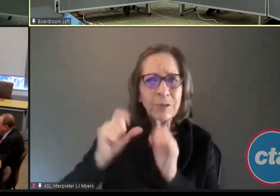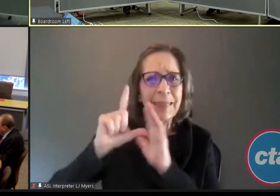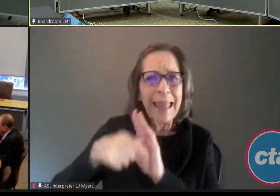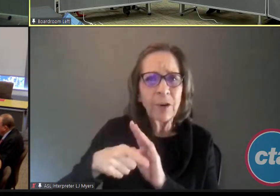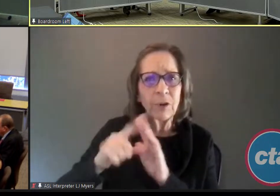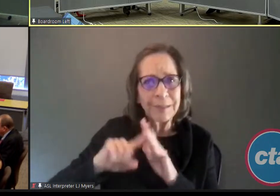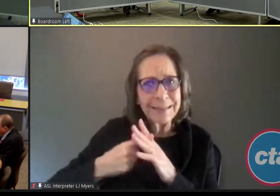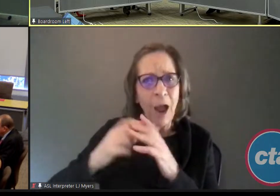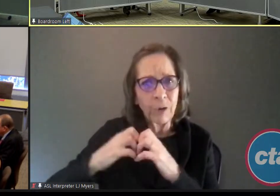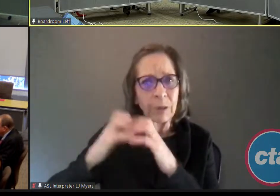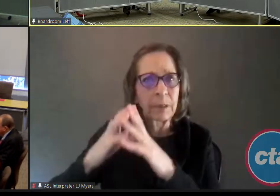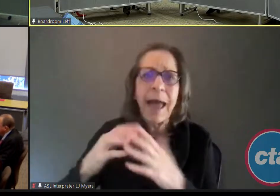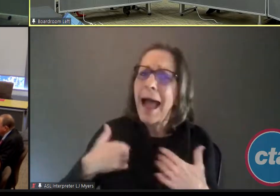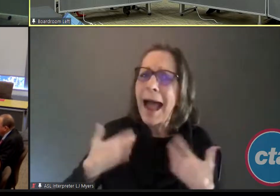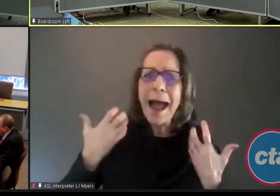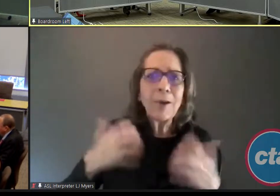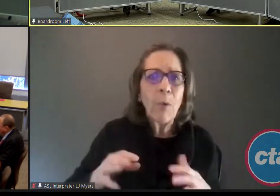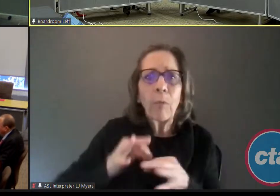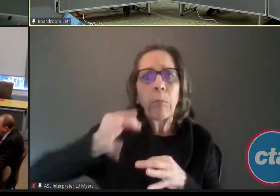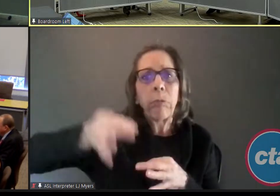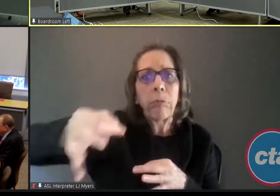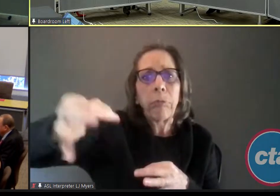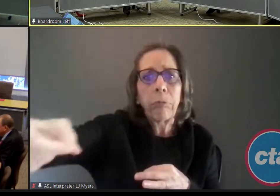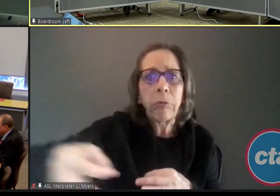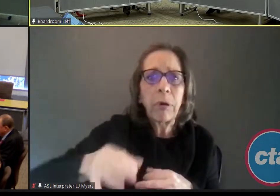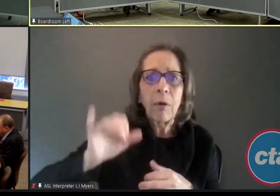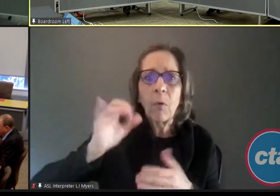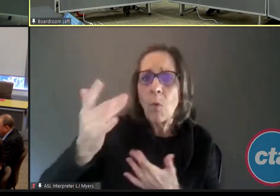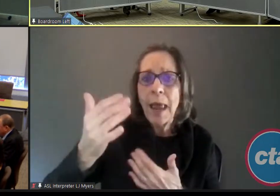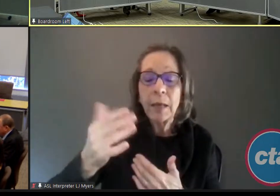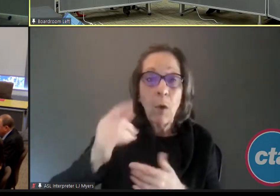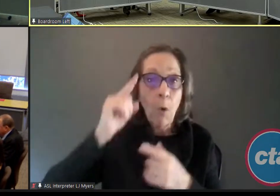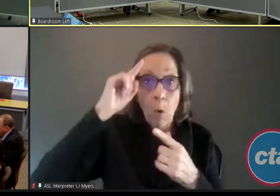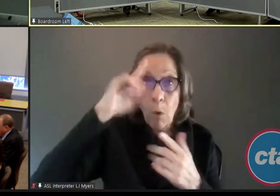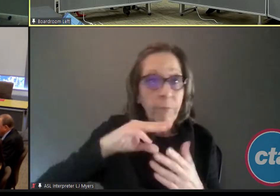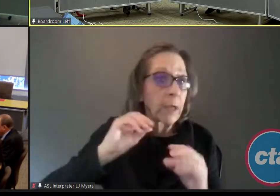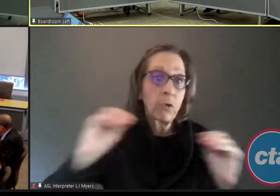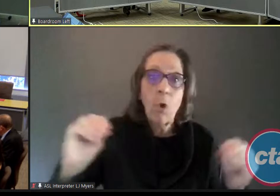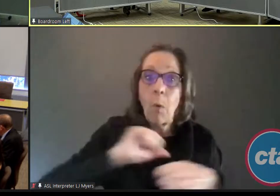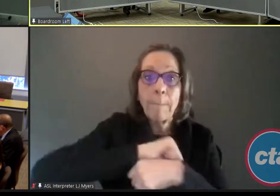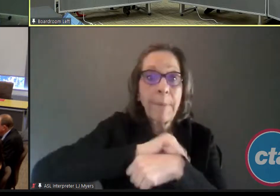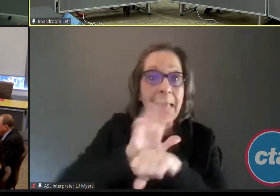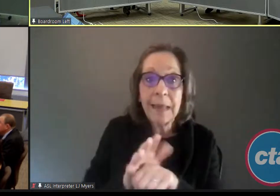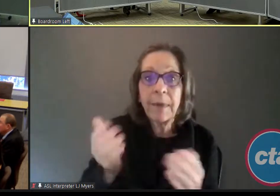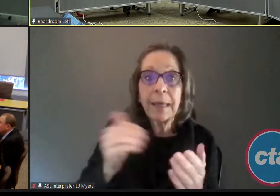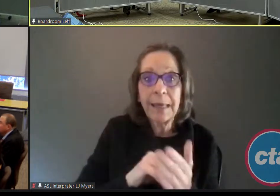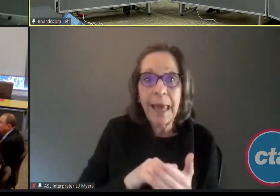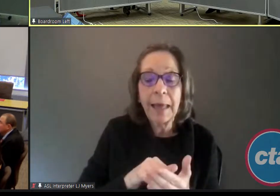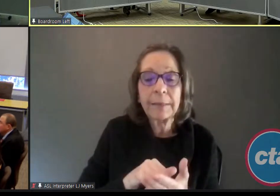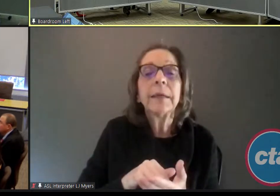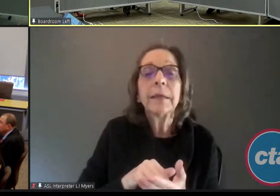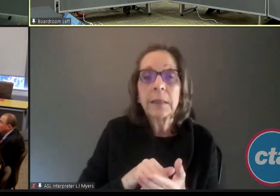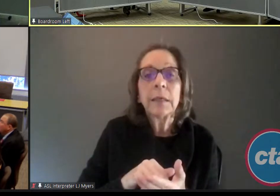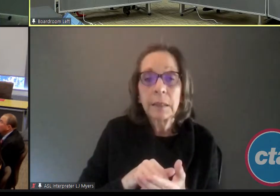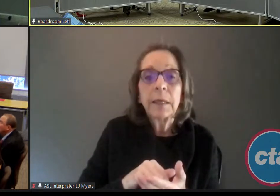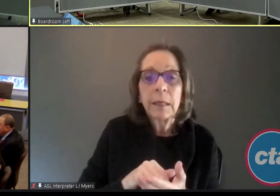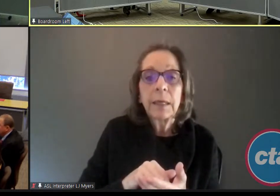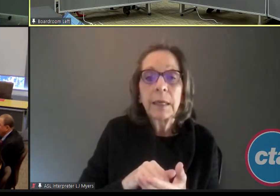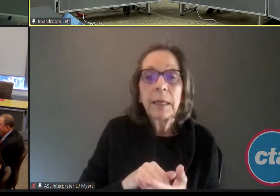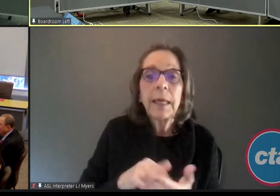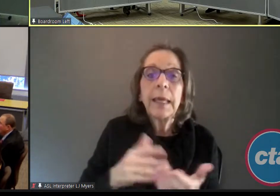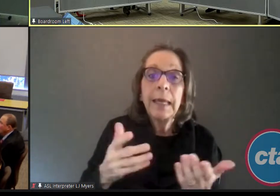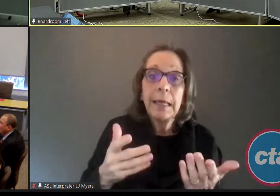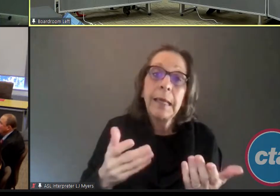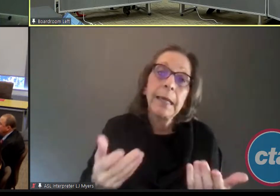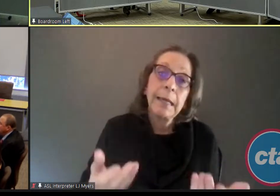I don't want to wait 6 years, and hopefully we won't have another pandemic. That's what really stalled them in Philadelphia. It stalled us in getting the report